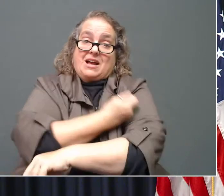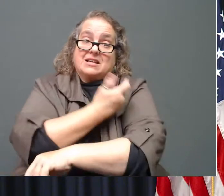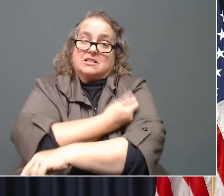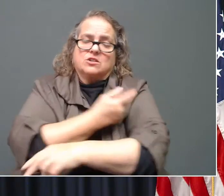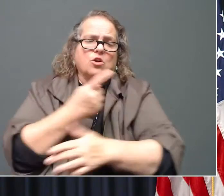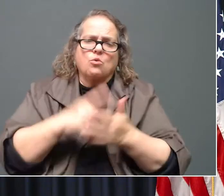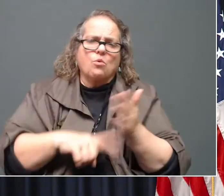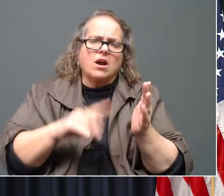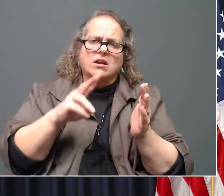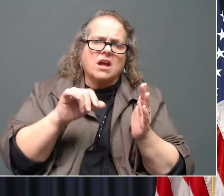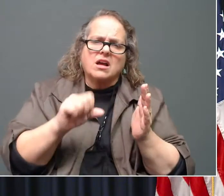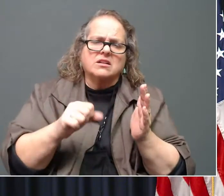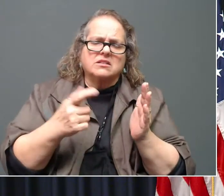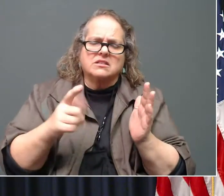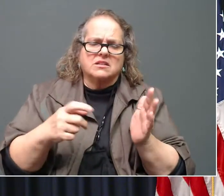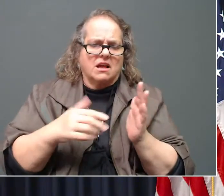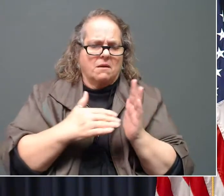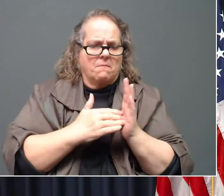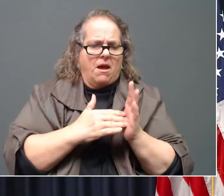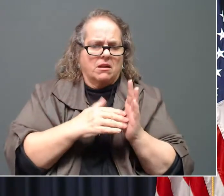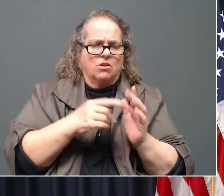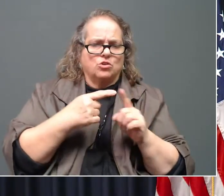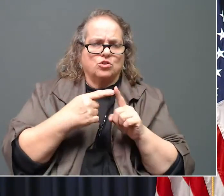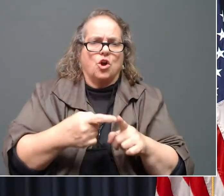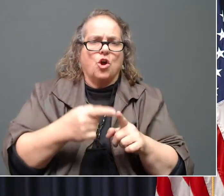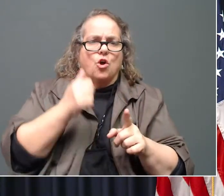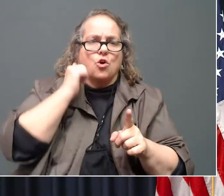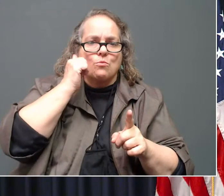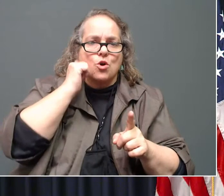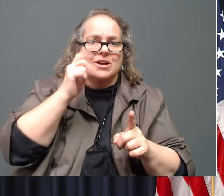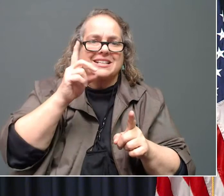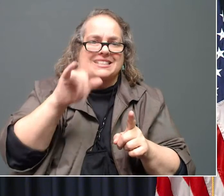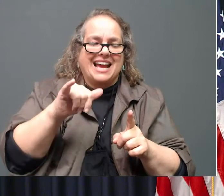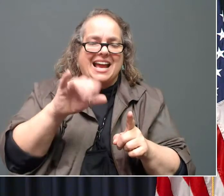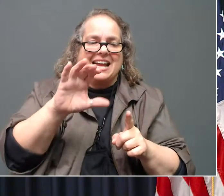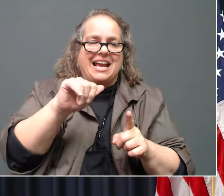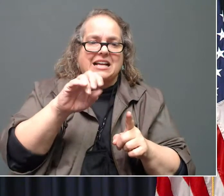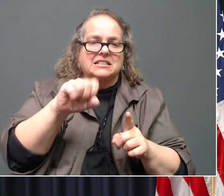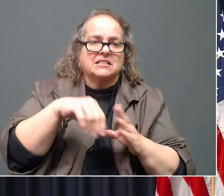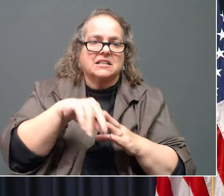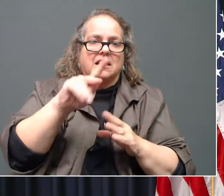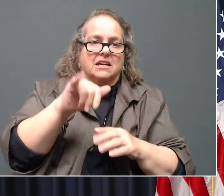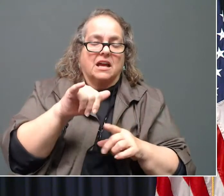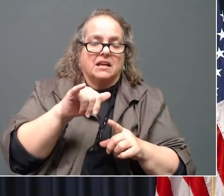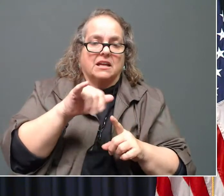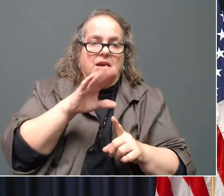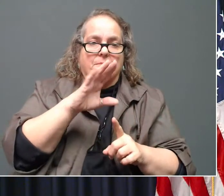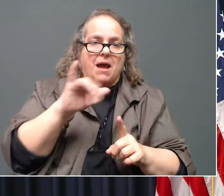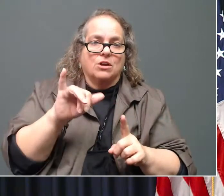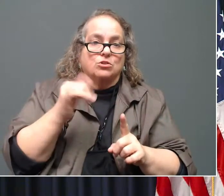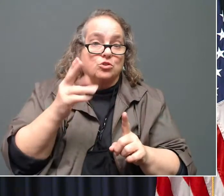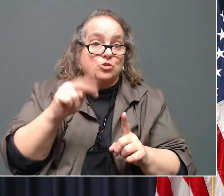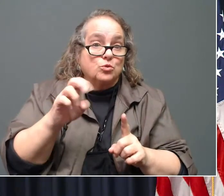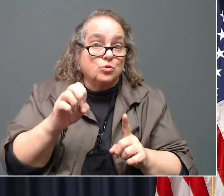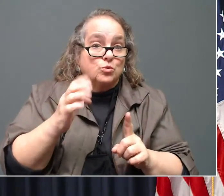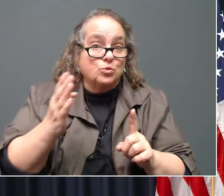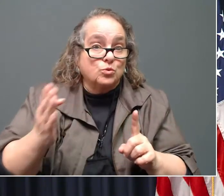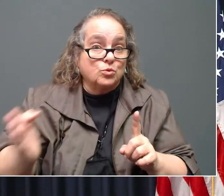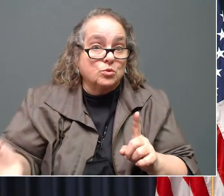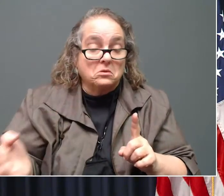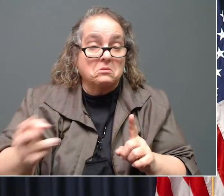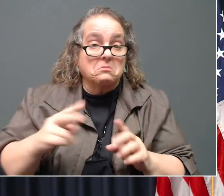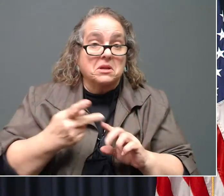show for per day cases in Kentucky, say, by June? Are we talking in the mid hundreds?